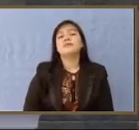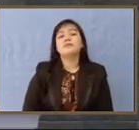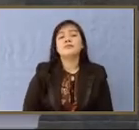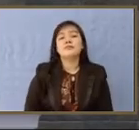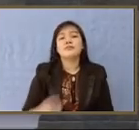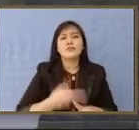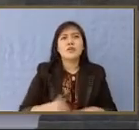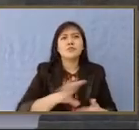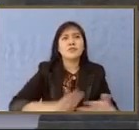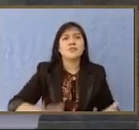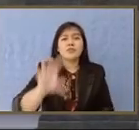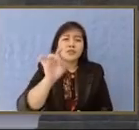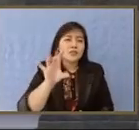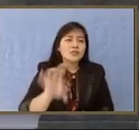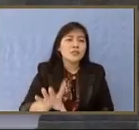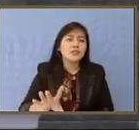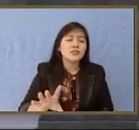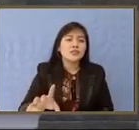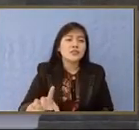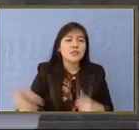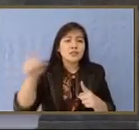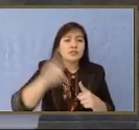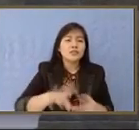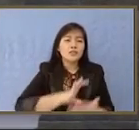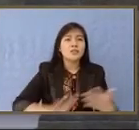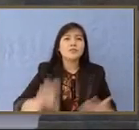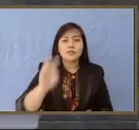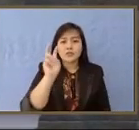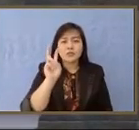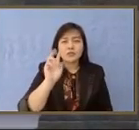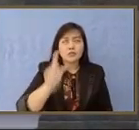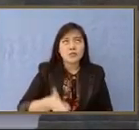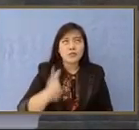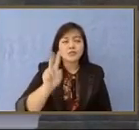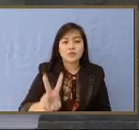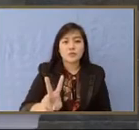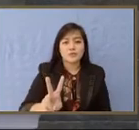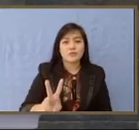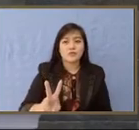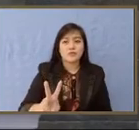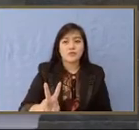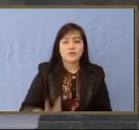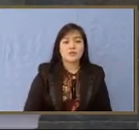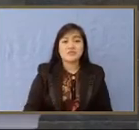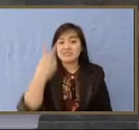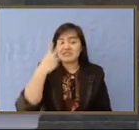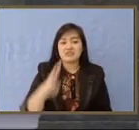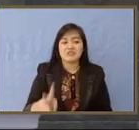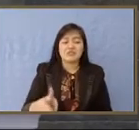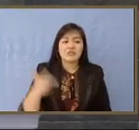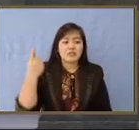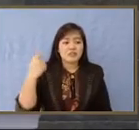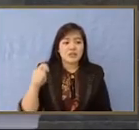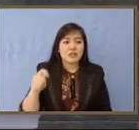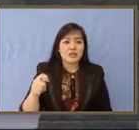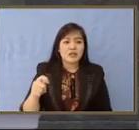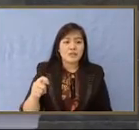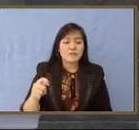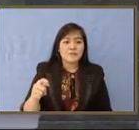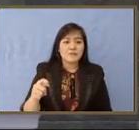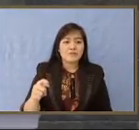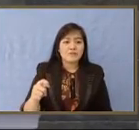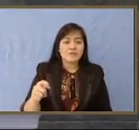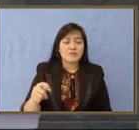22. Okay? So, yan po yung historical analysis na makikita po natin dito po sa book